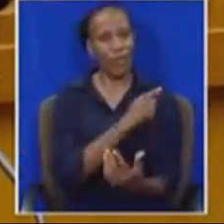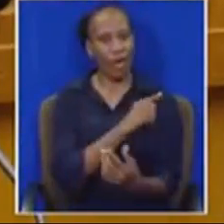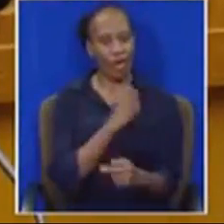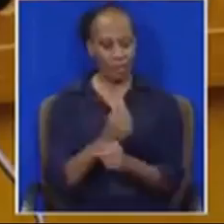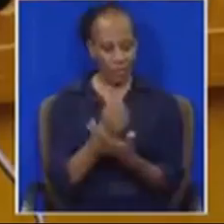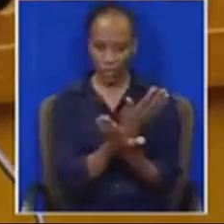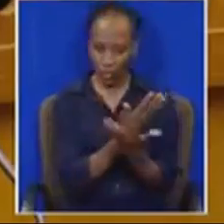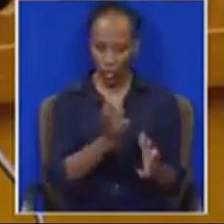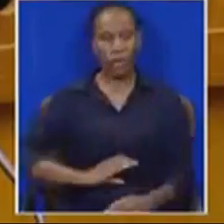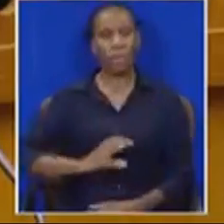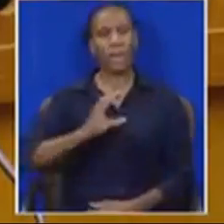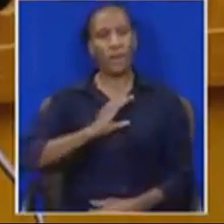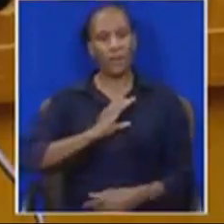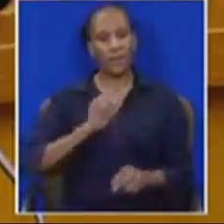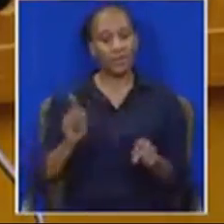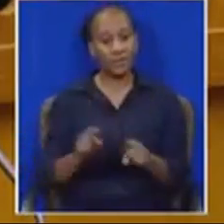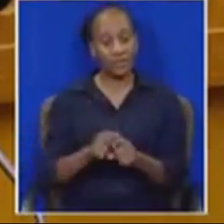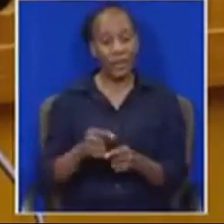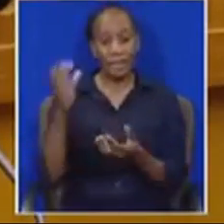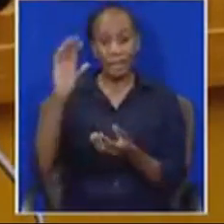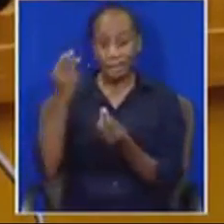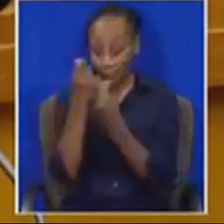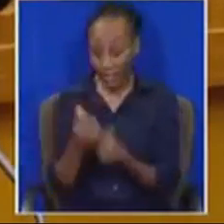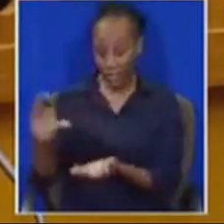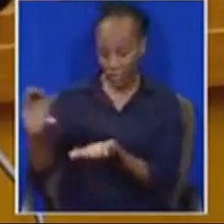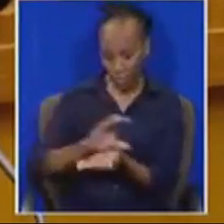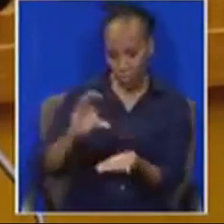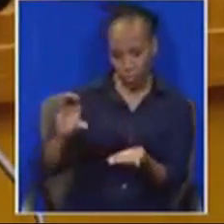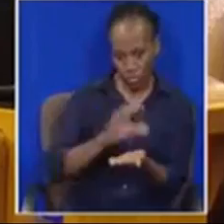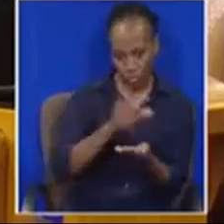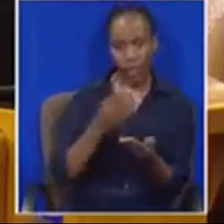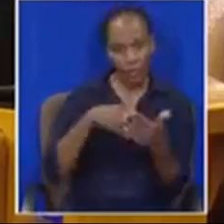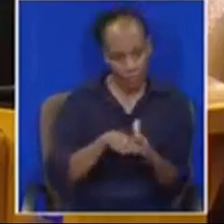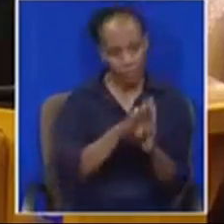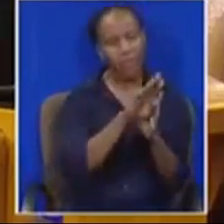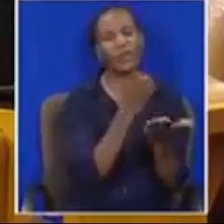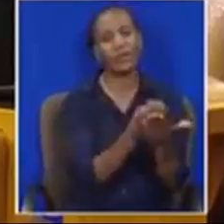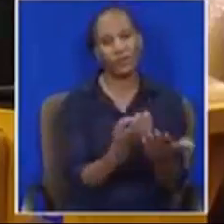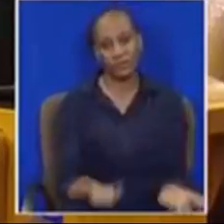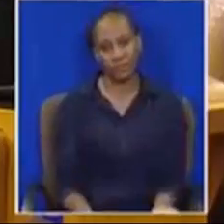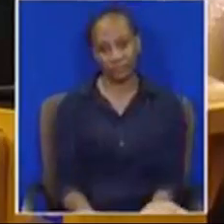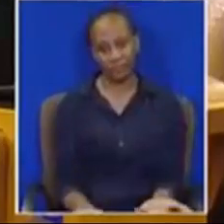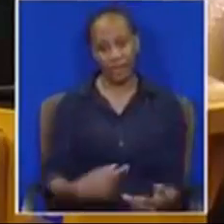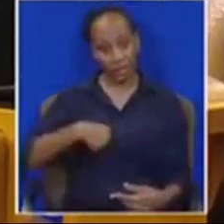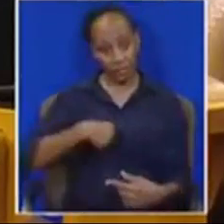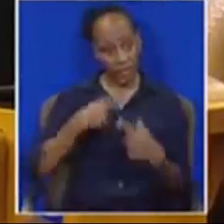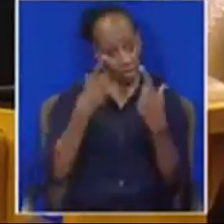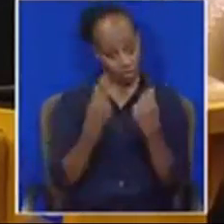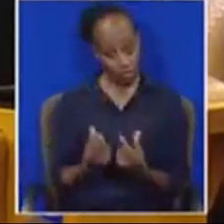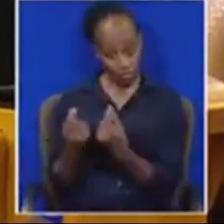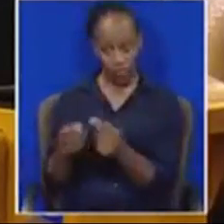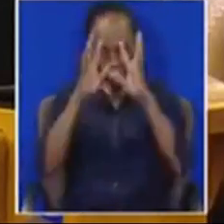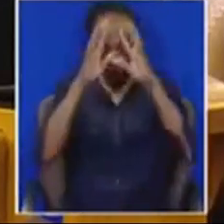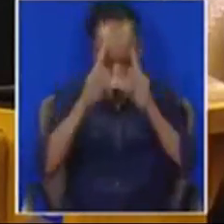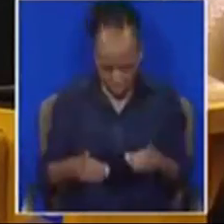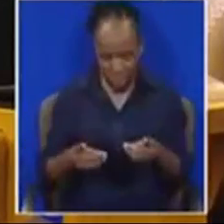an investment downgrade once more. Tough decisions will have to be made